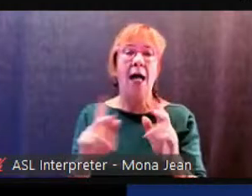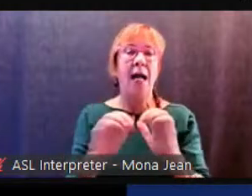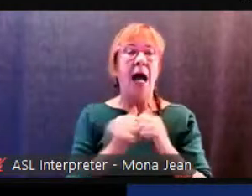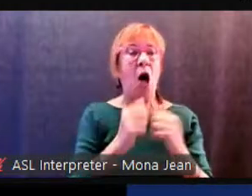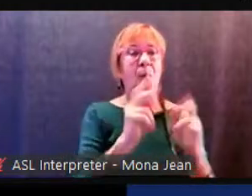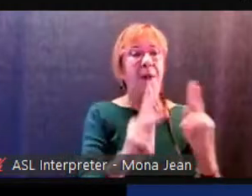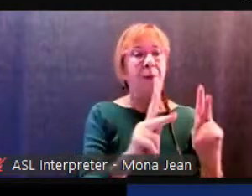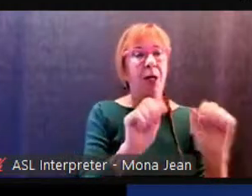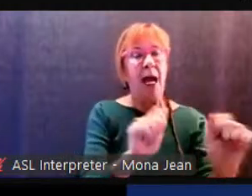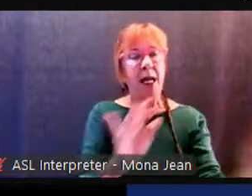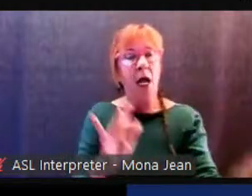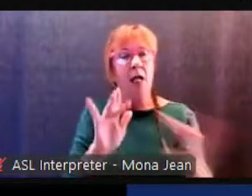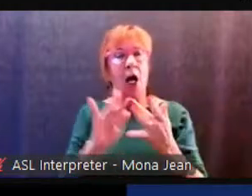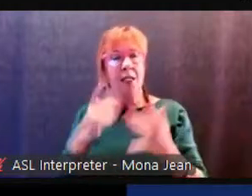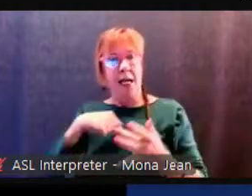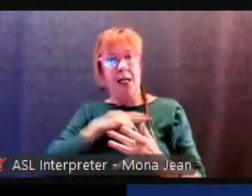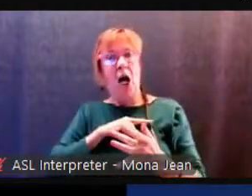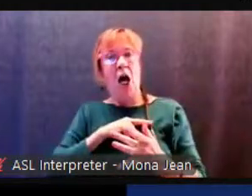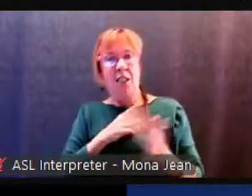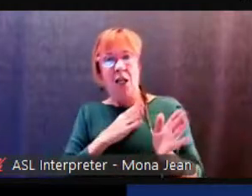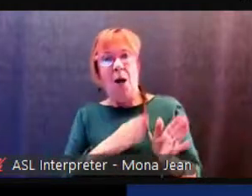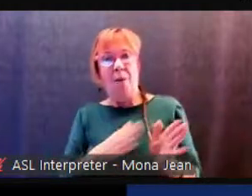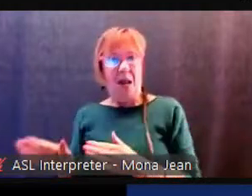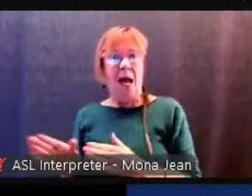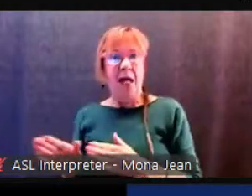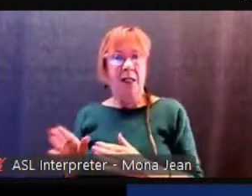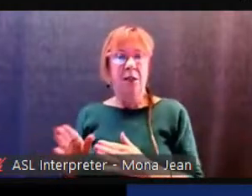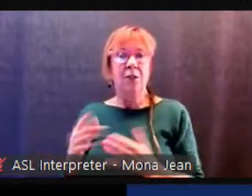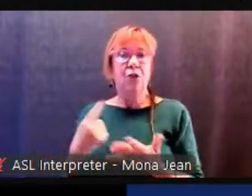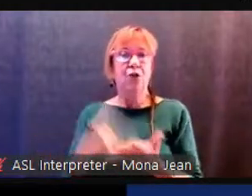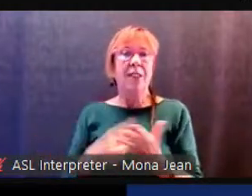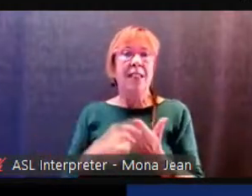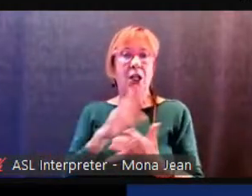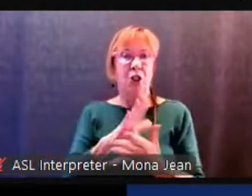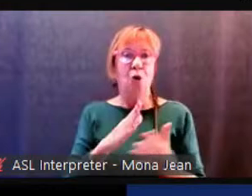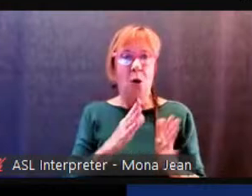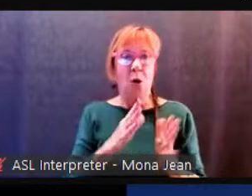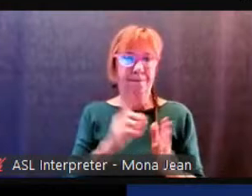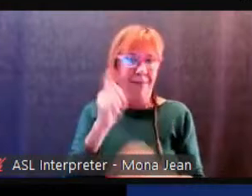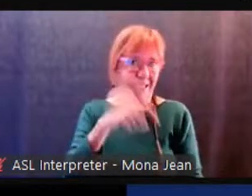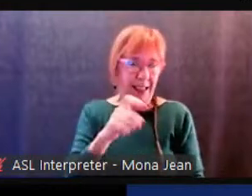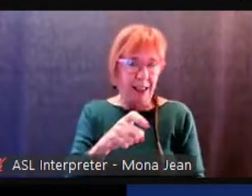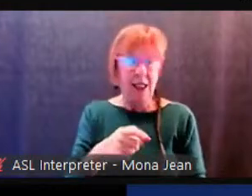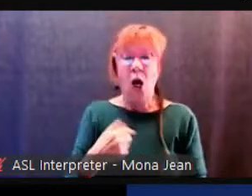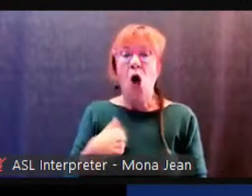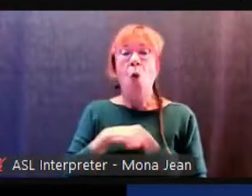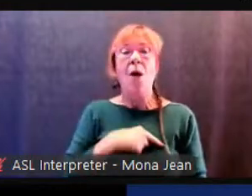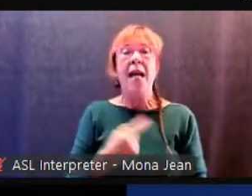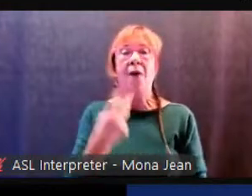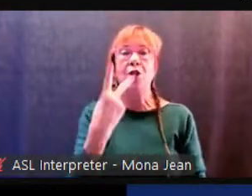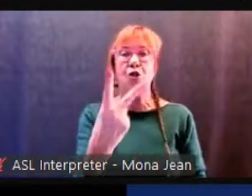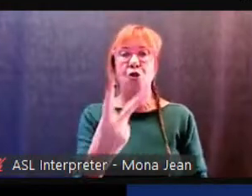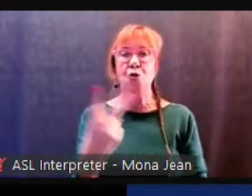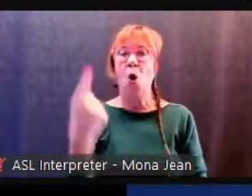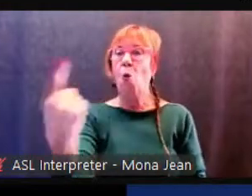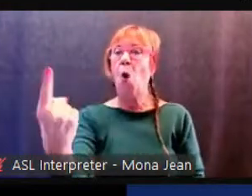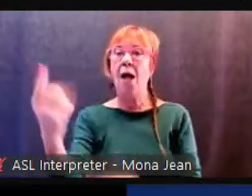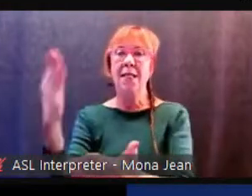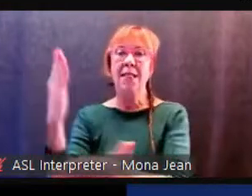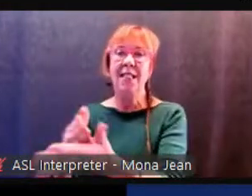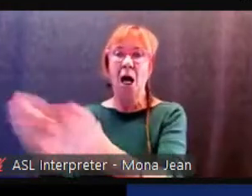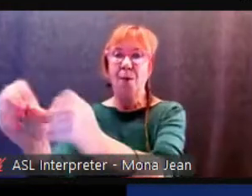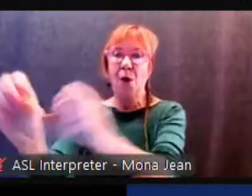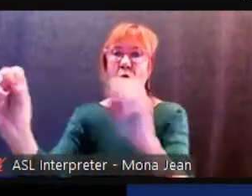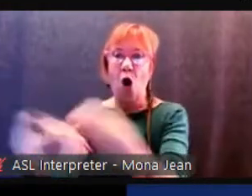planning to have those important rebuilding conversations. With respect to our one-stop offices, we currently have 2 open with a primary focus